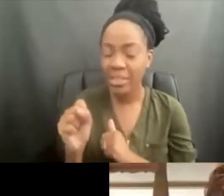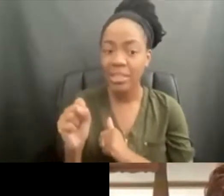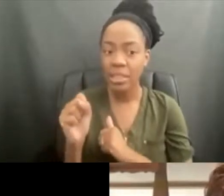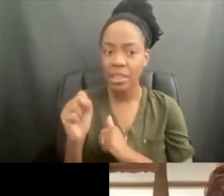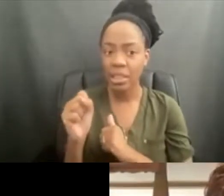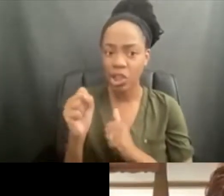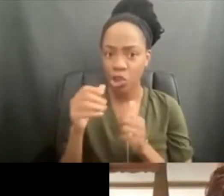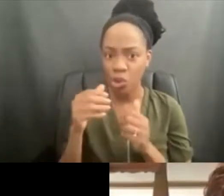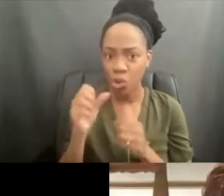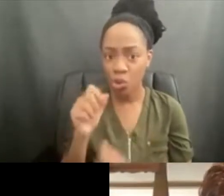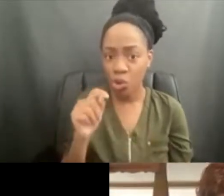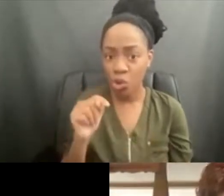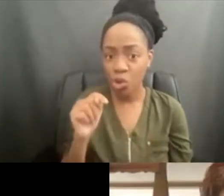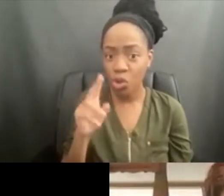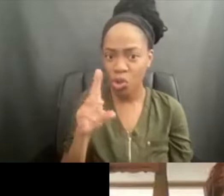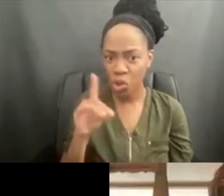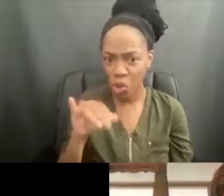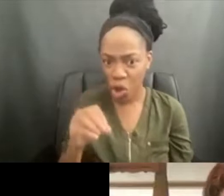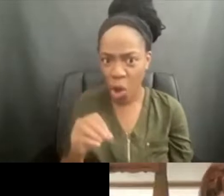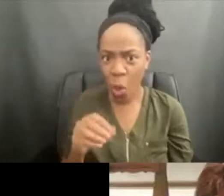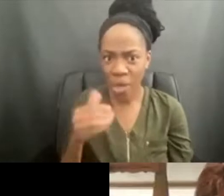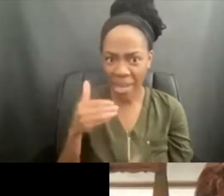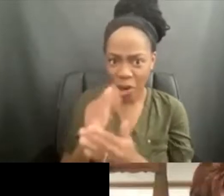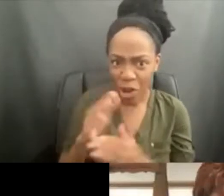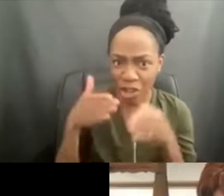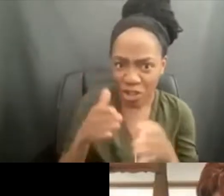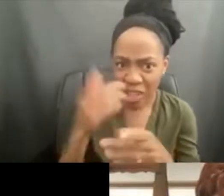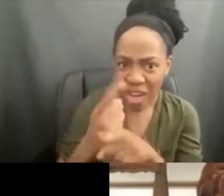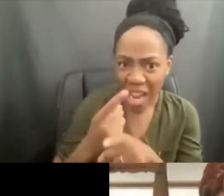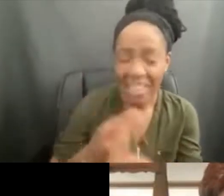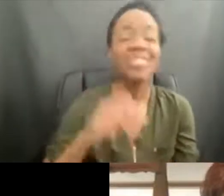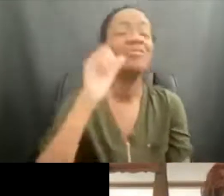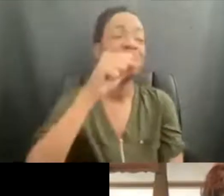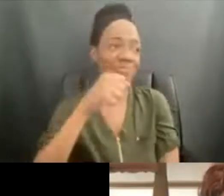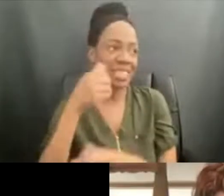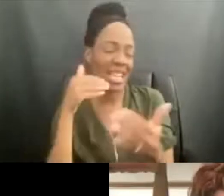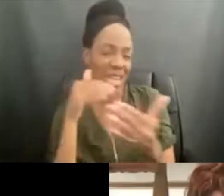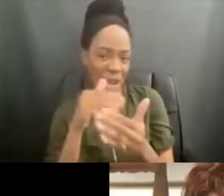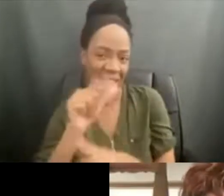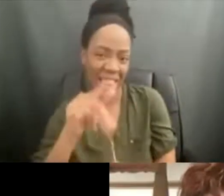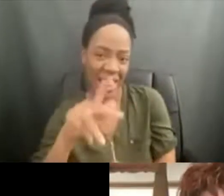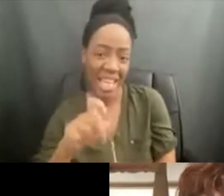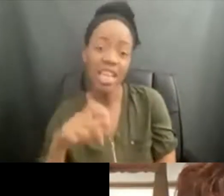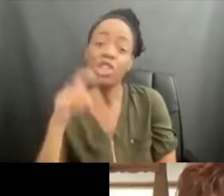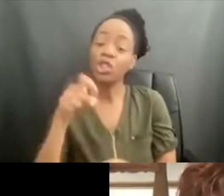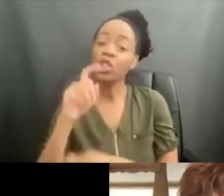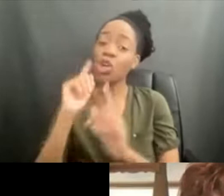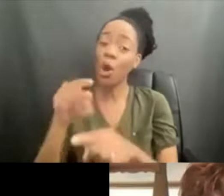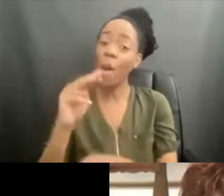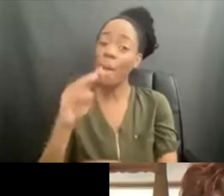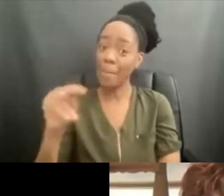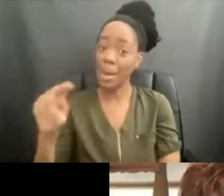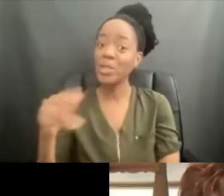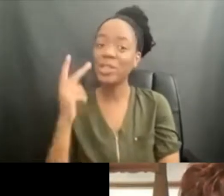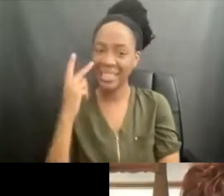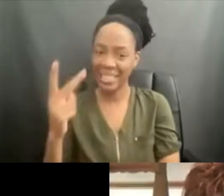Street? It's right. And it's right by the lake. It's right by the lake. You must all go to Minnesota and see it